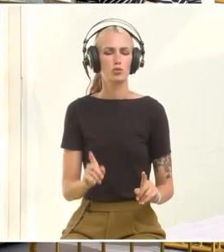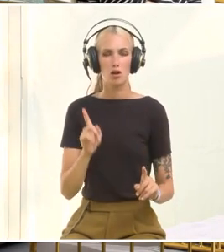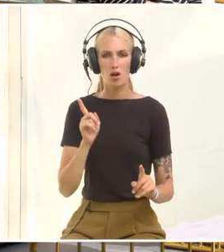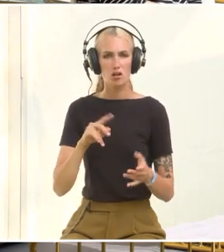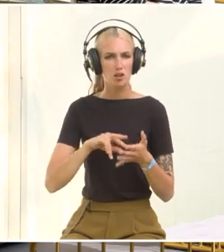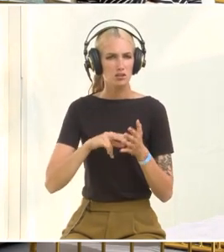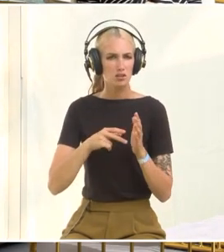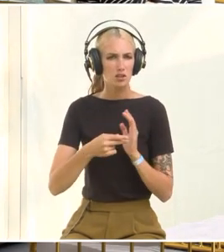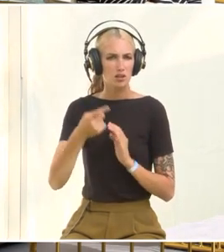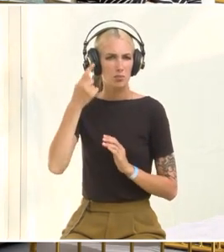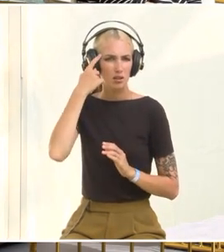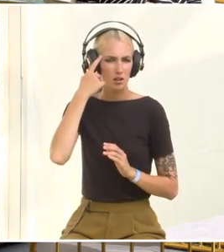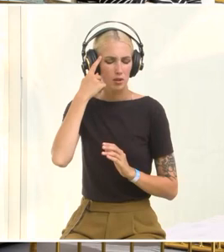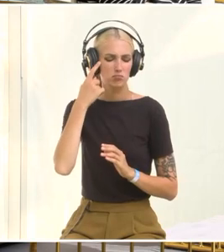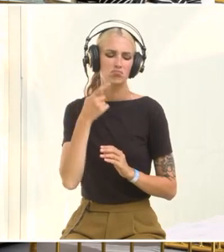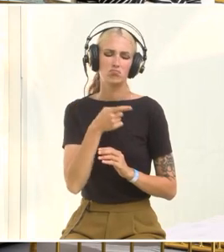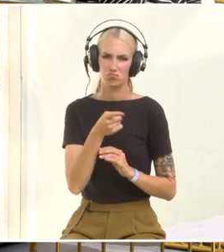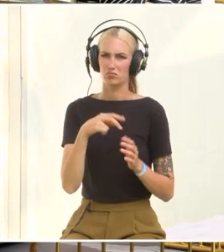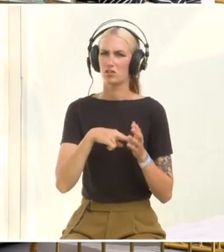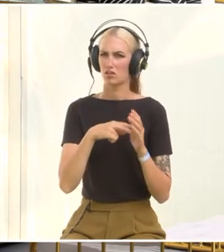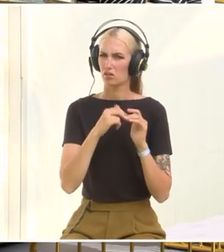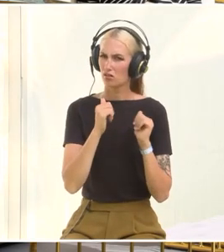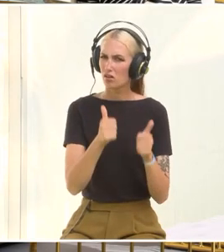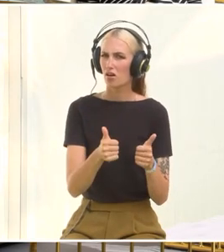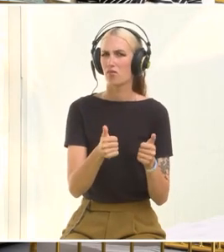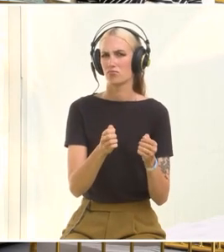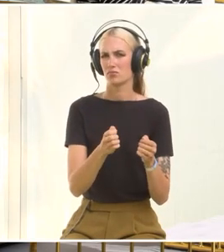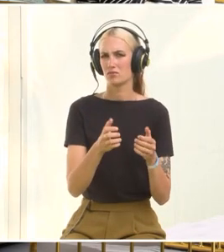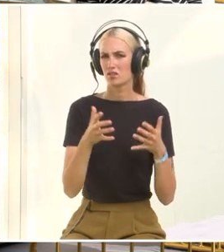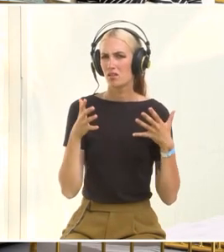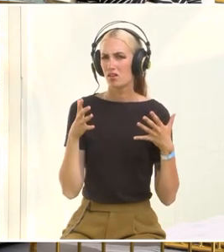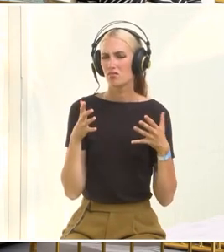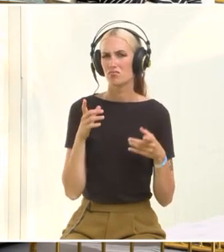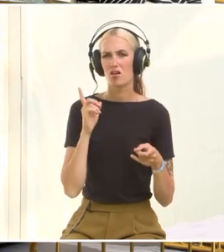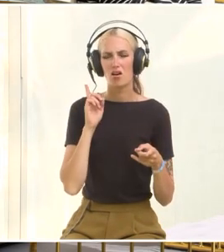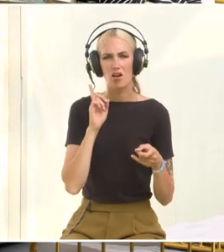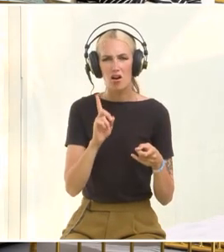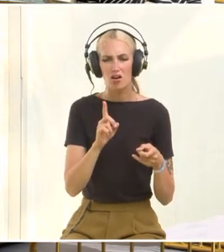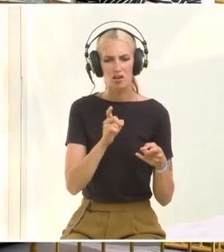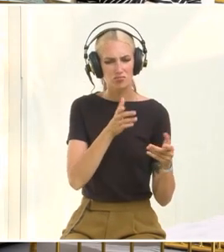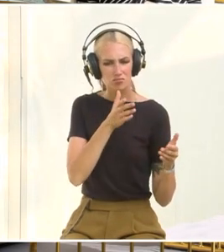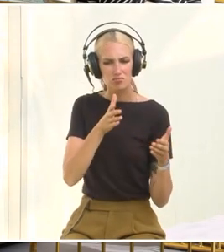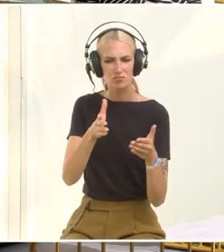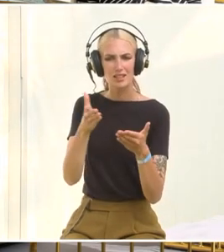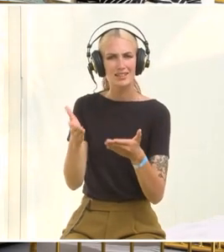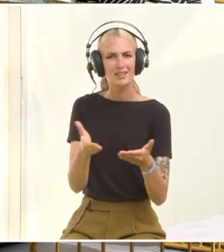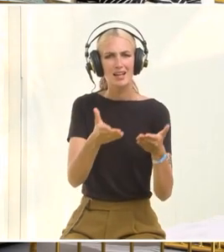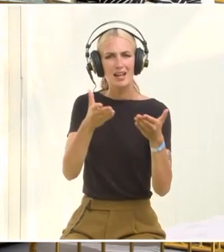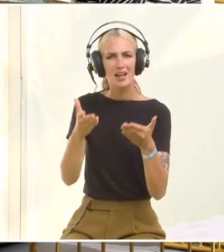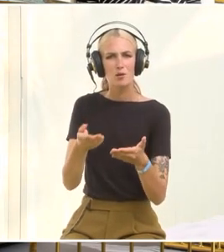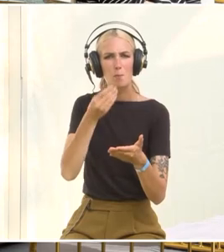I think they are very good one, they are very clear one, but they think a lot about how the services would be